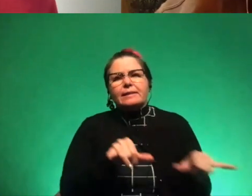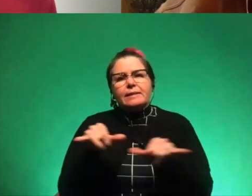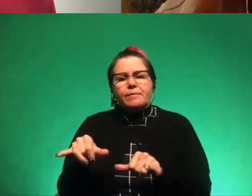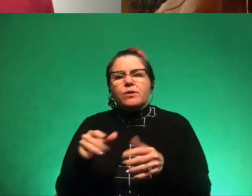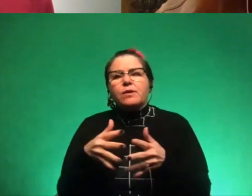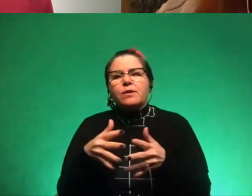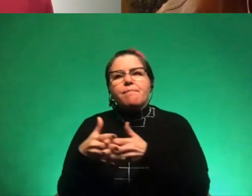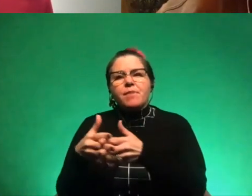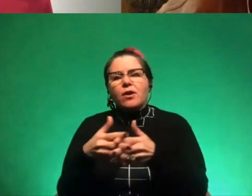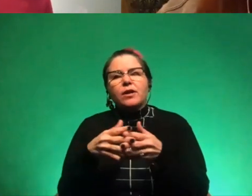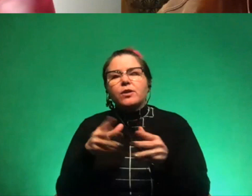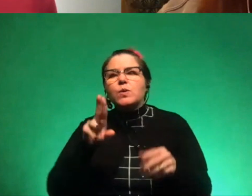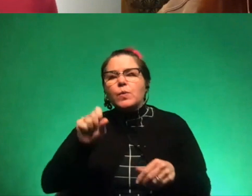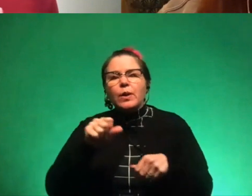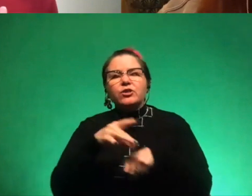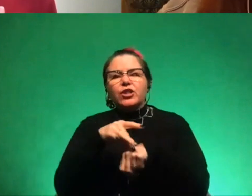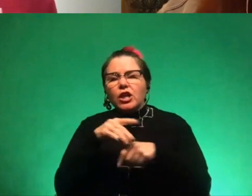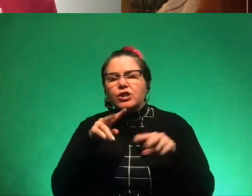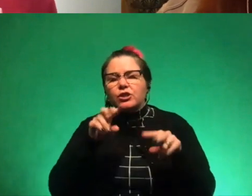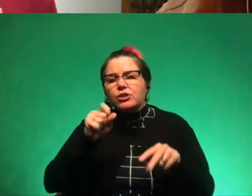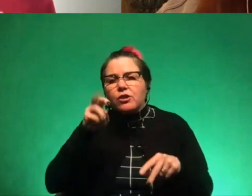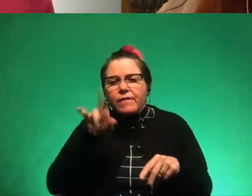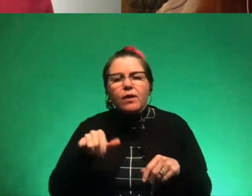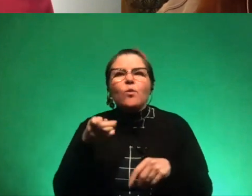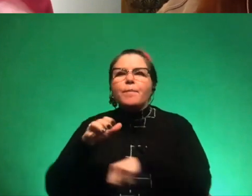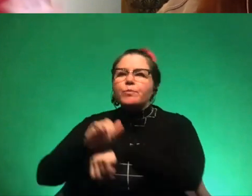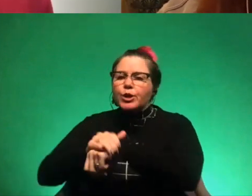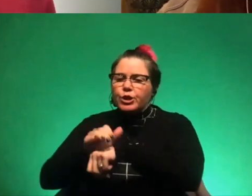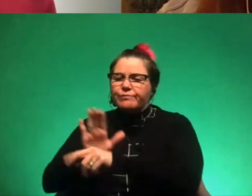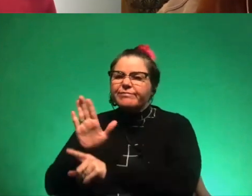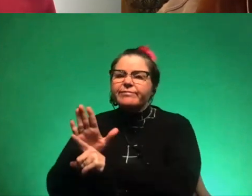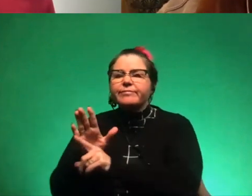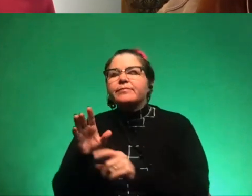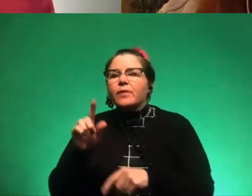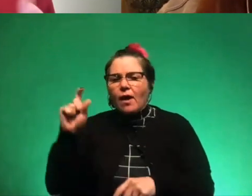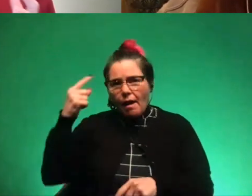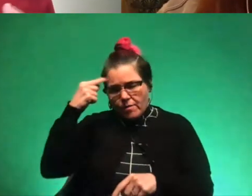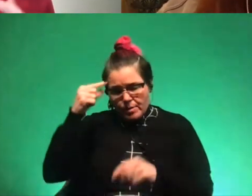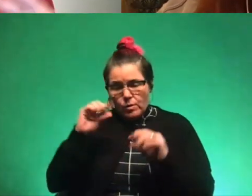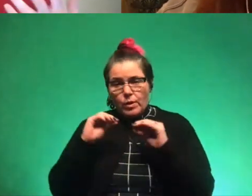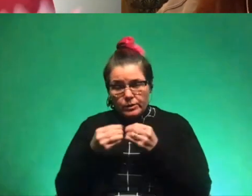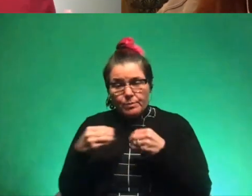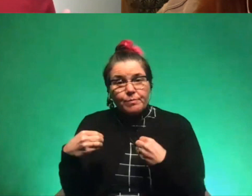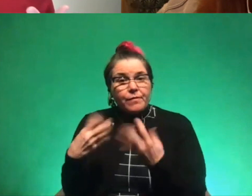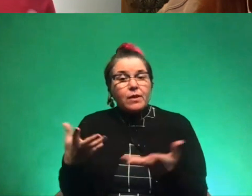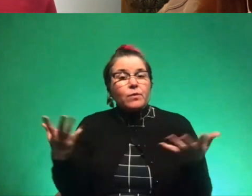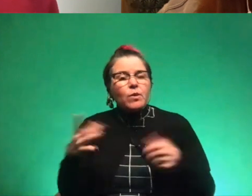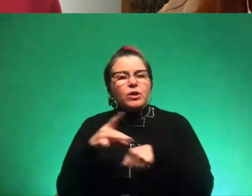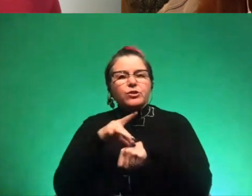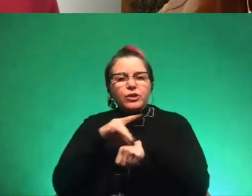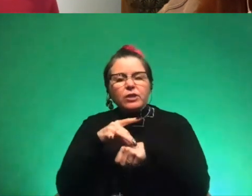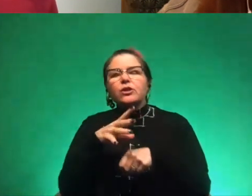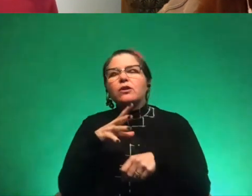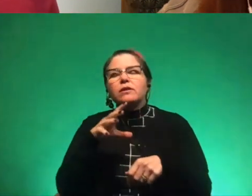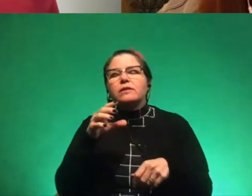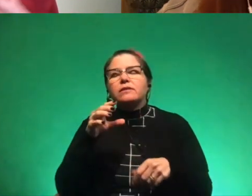United States Geological Survey or the British Geological Survey in that we're a government organization and we provide geological and